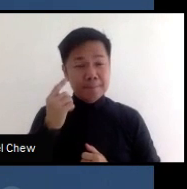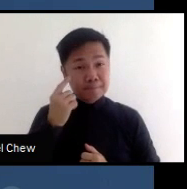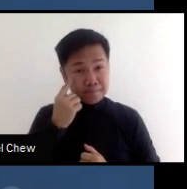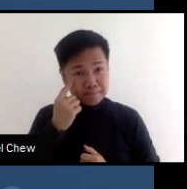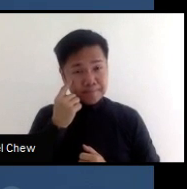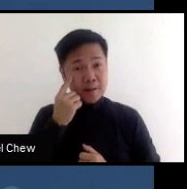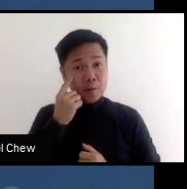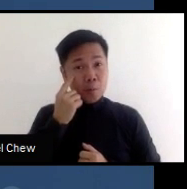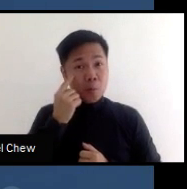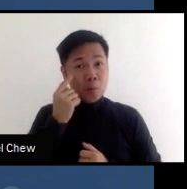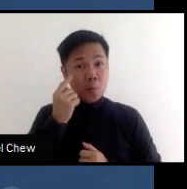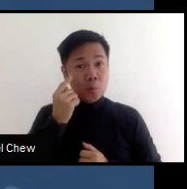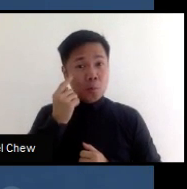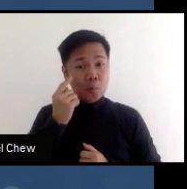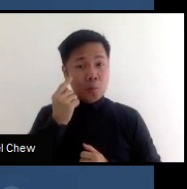heard